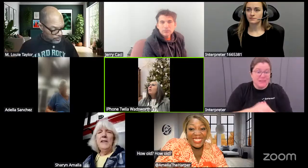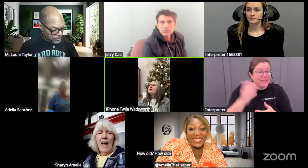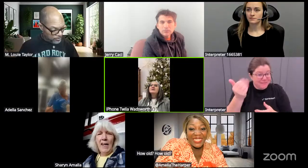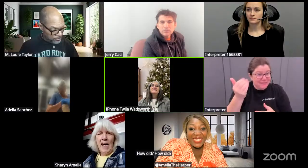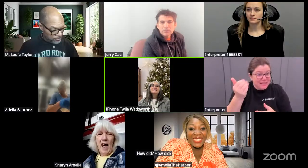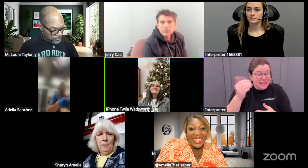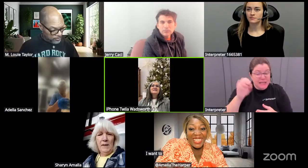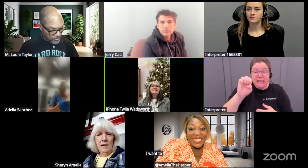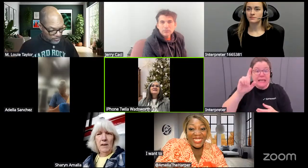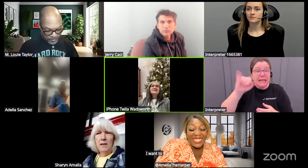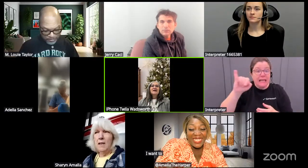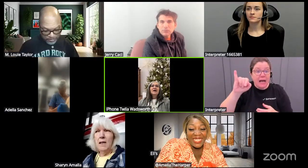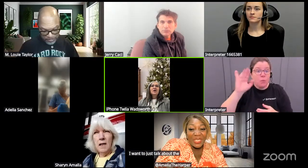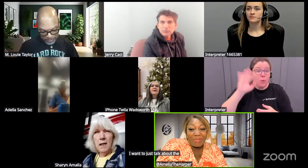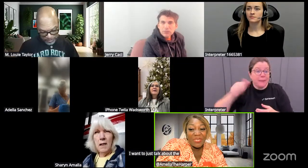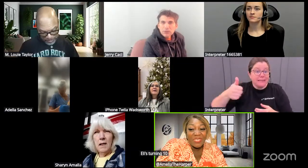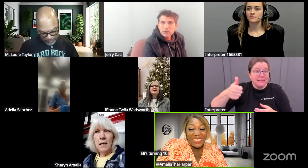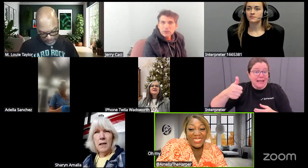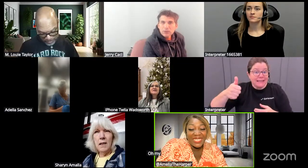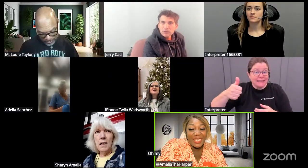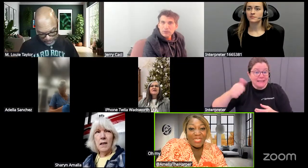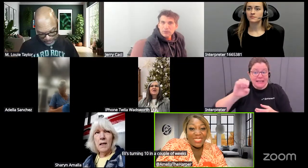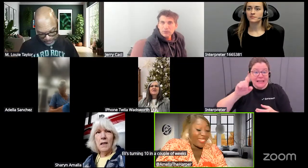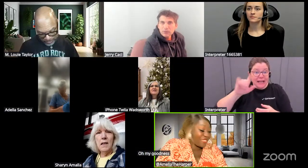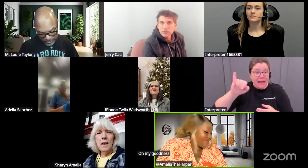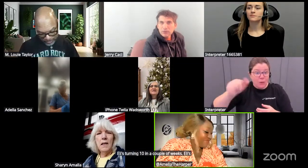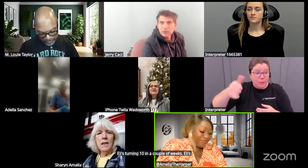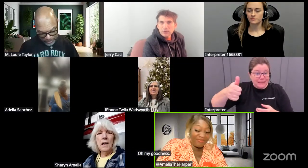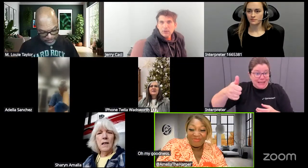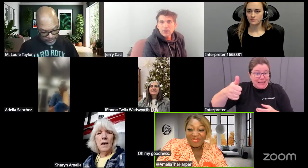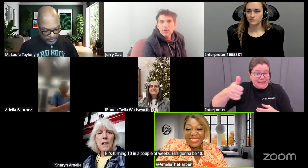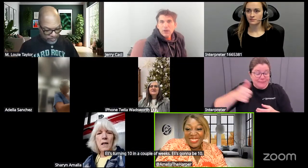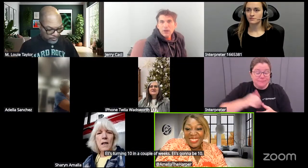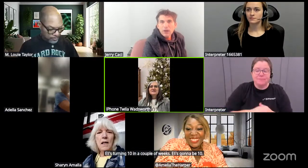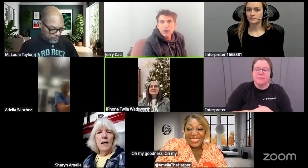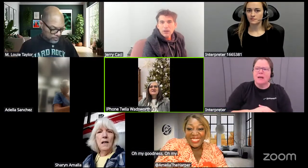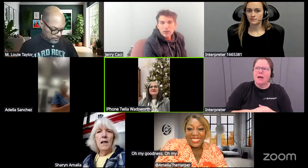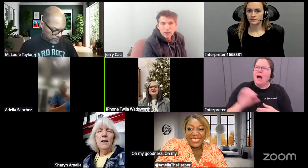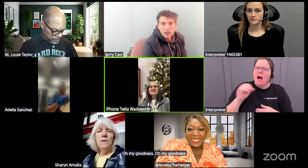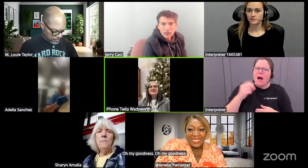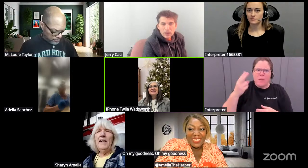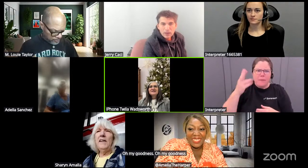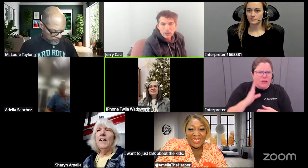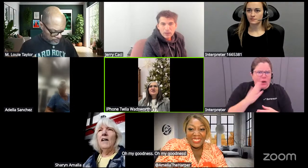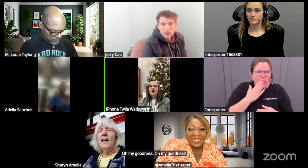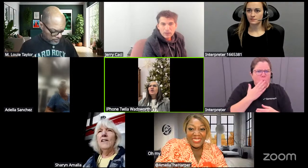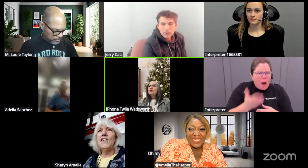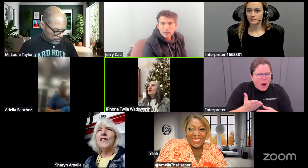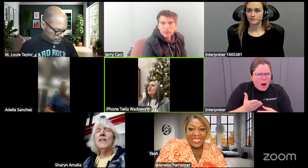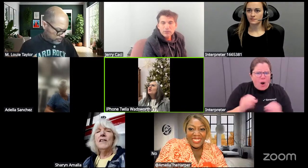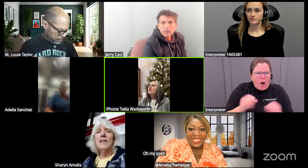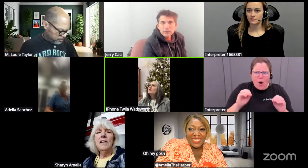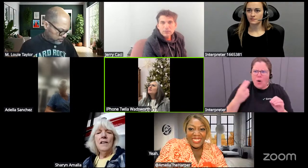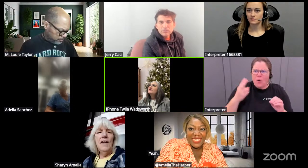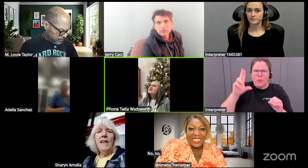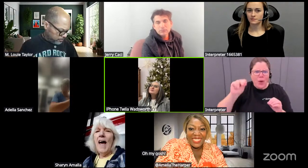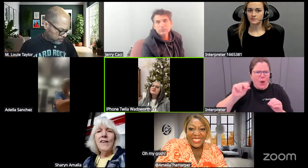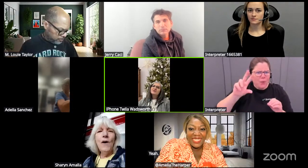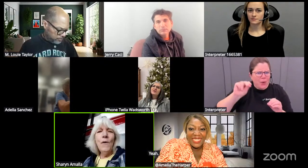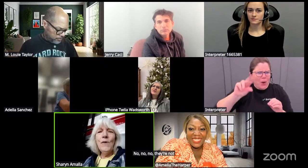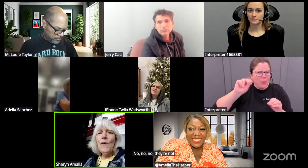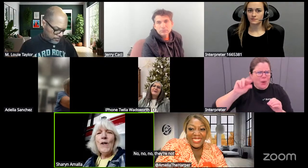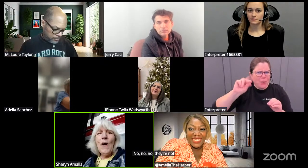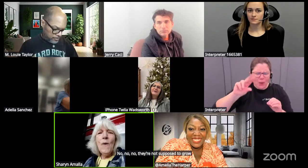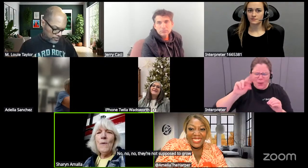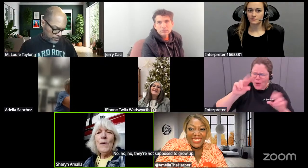We're Eli's talking turning about the 10 kids. in a Oh couple of my weeks. goodness. Eli's gonna be 10. Oh my goodness. Oh my Yeah. No, gosh. no, no. They're not supposed Yeah, to